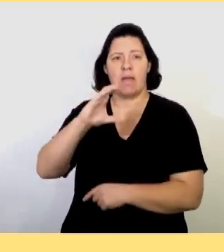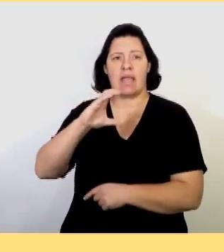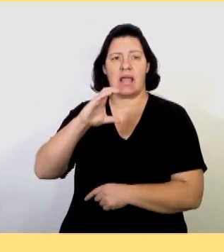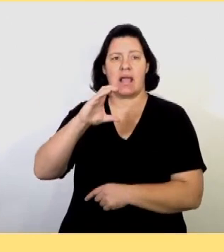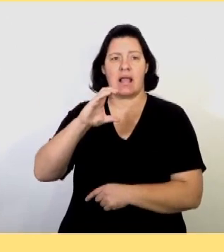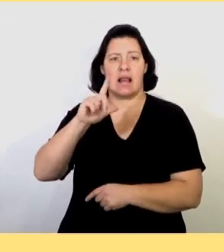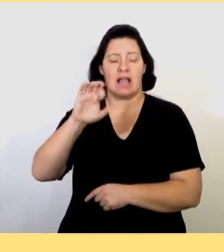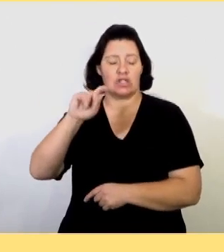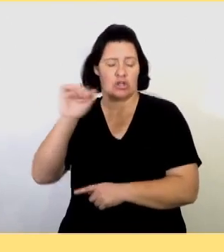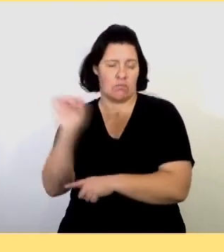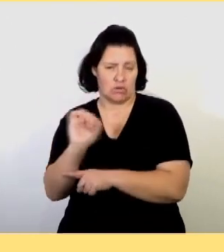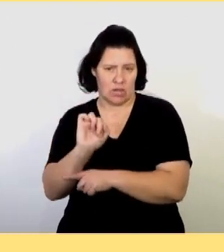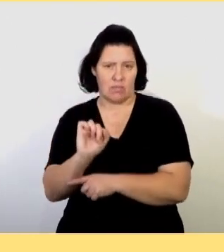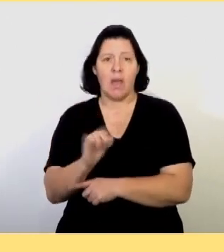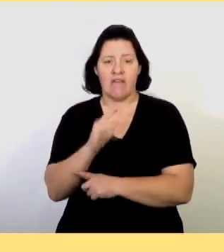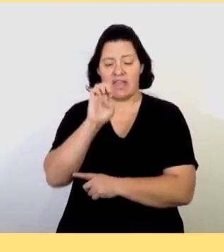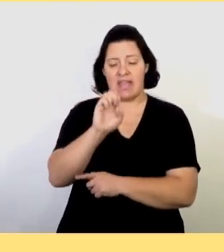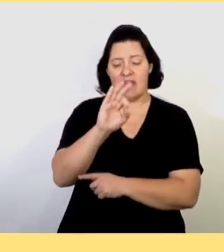made an EFT payment of